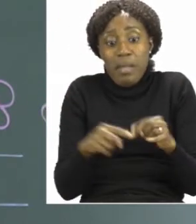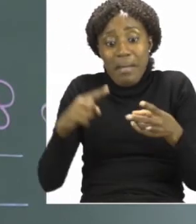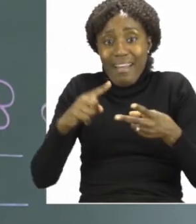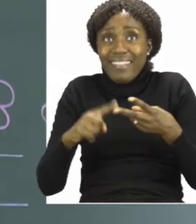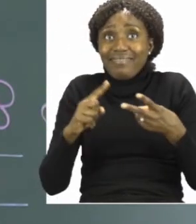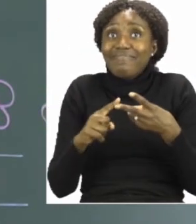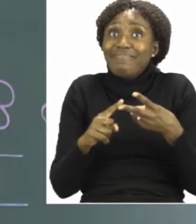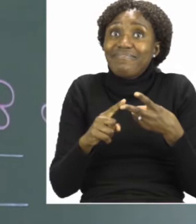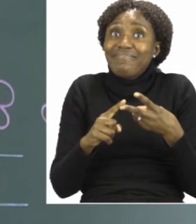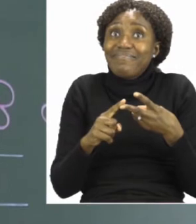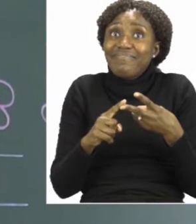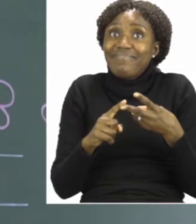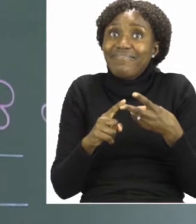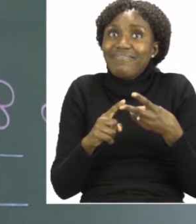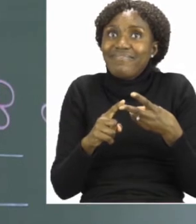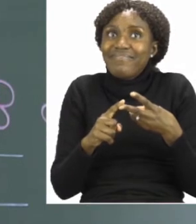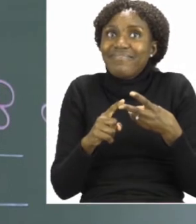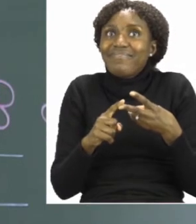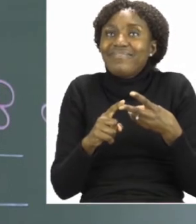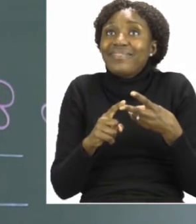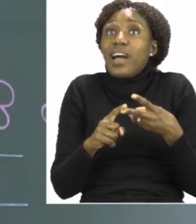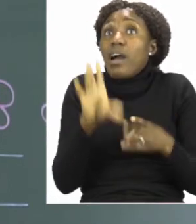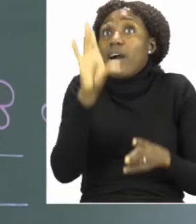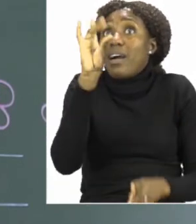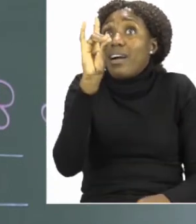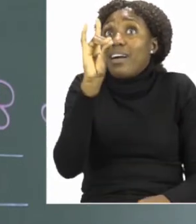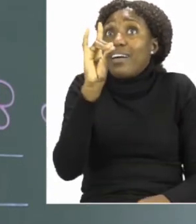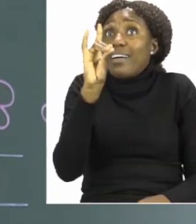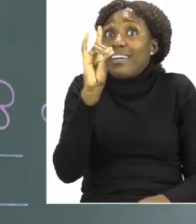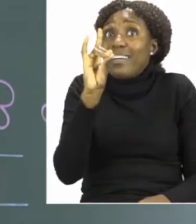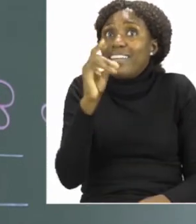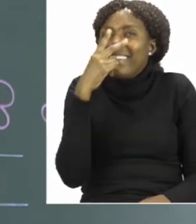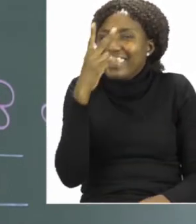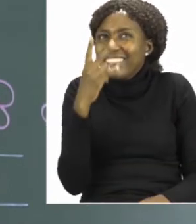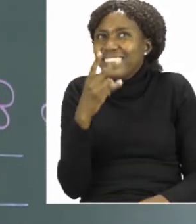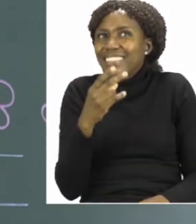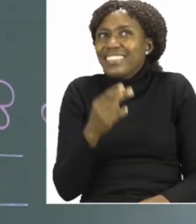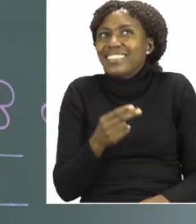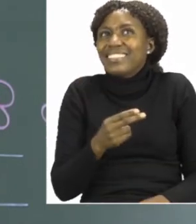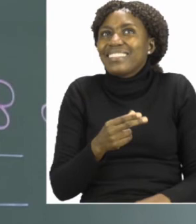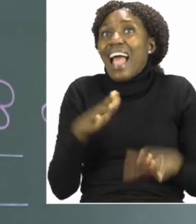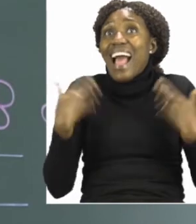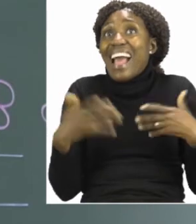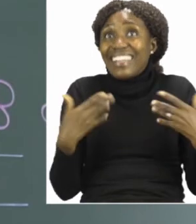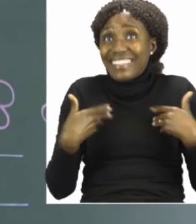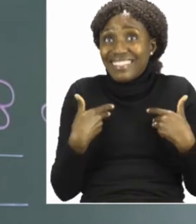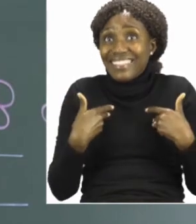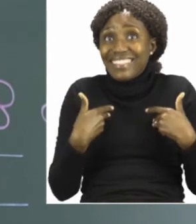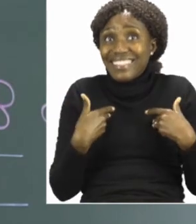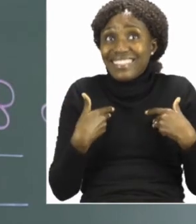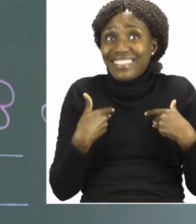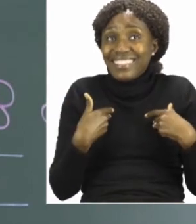there next to the lion is a dog. You can see he's very, very happy to see us.